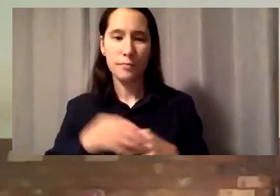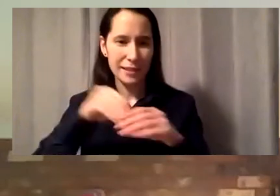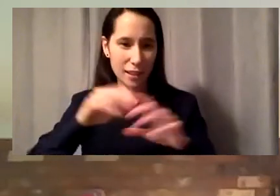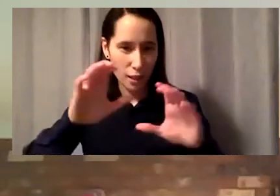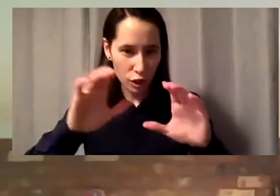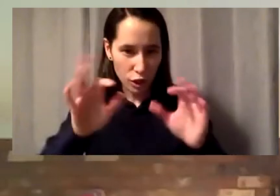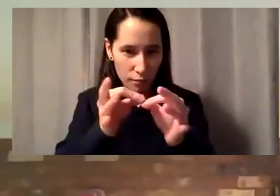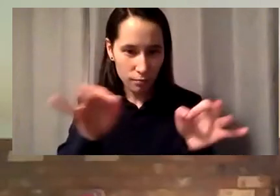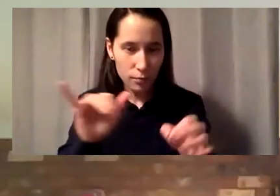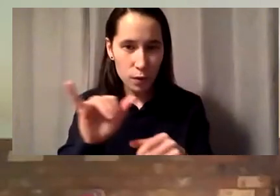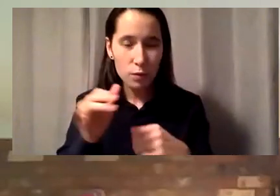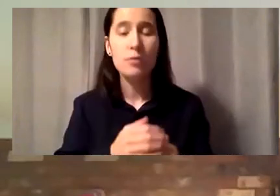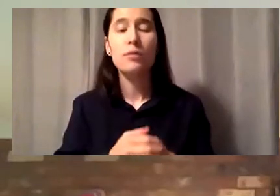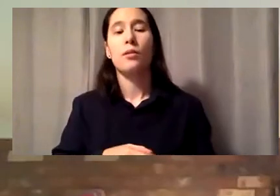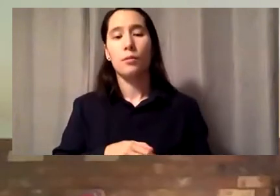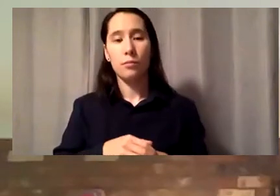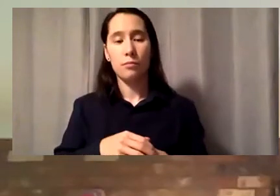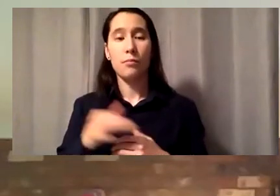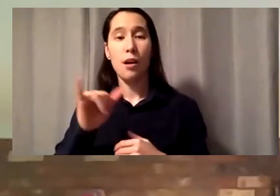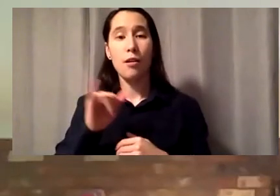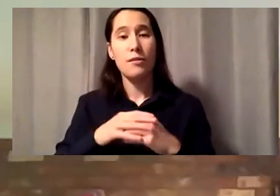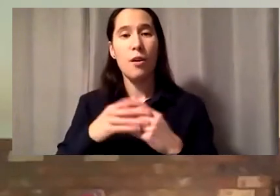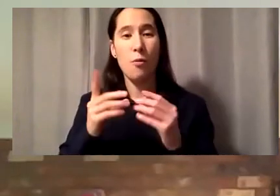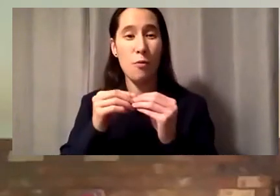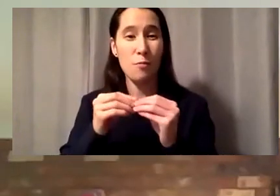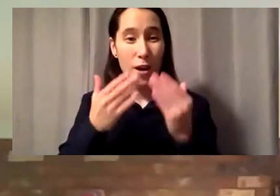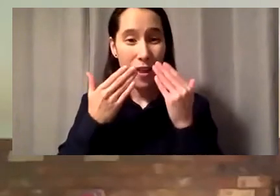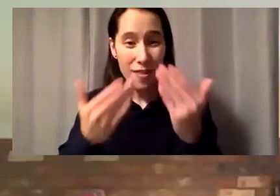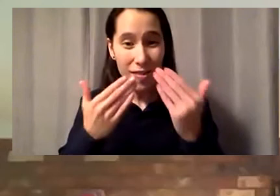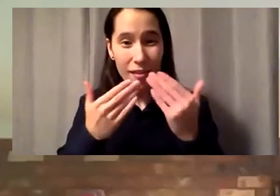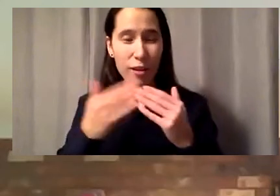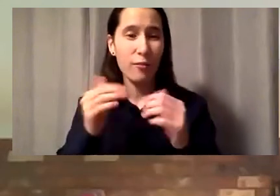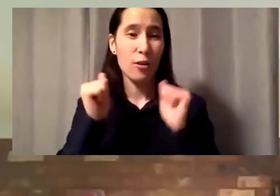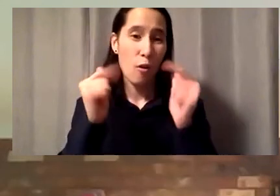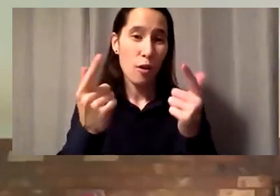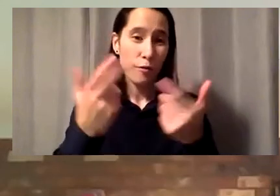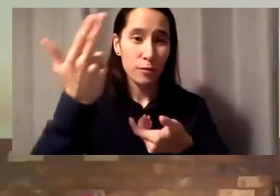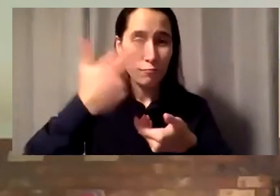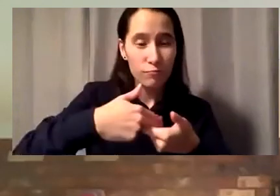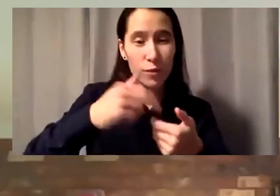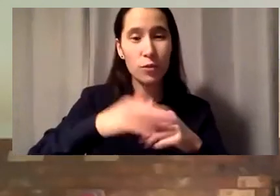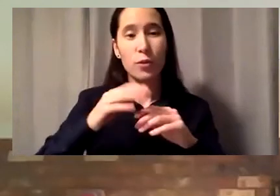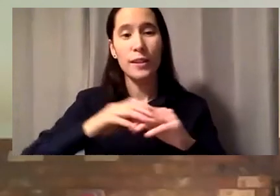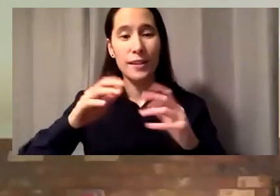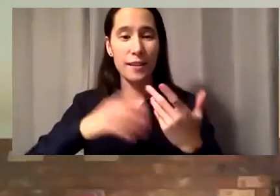give one last very special thank you to you again for attending and participating in this important discussion. And